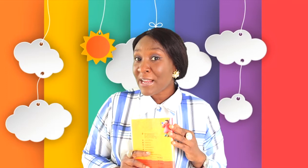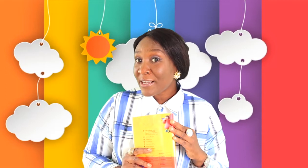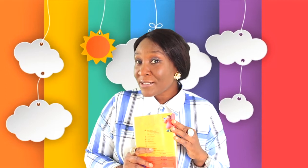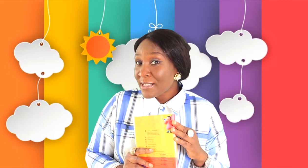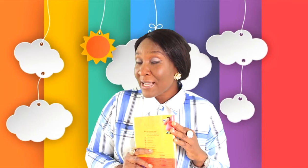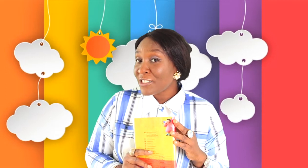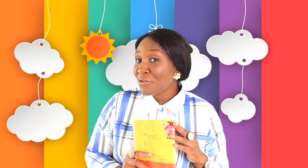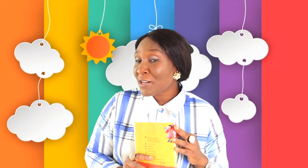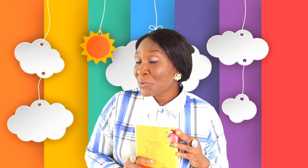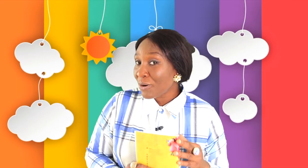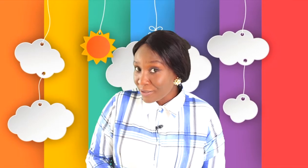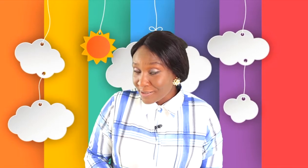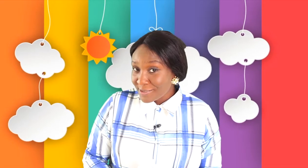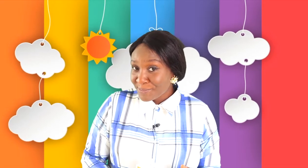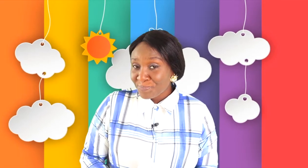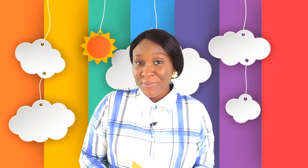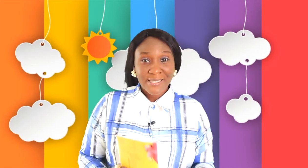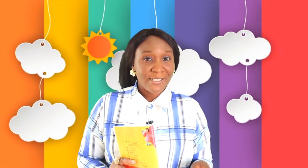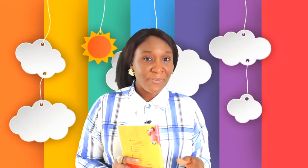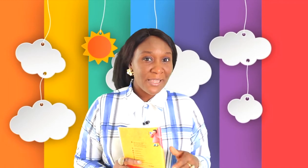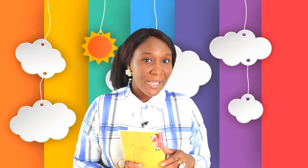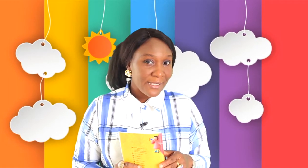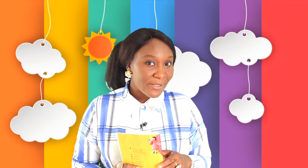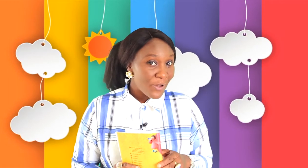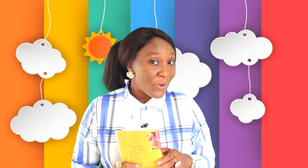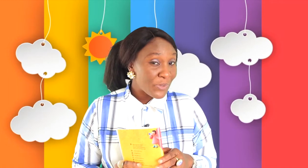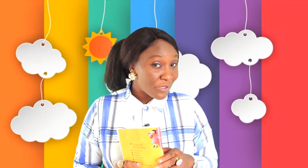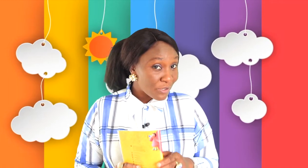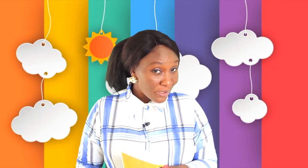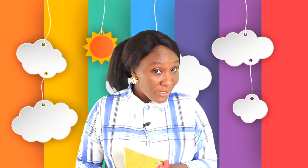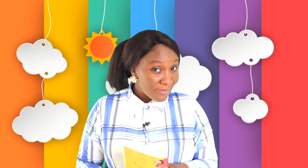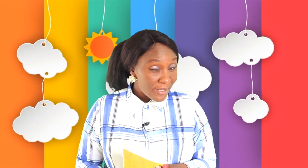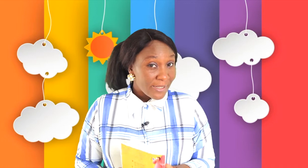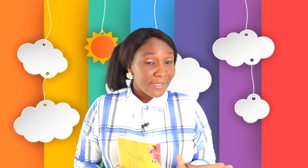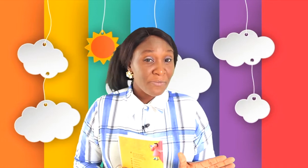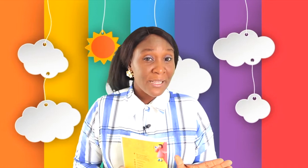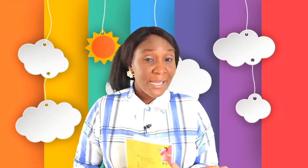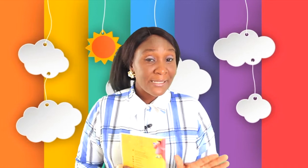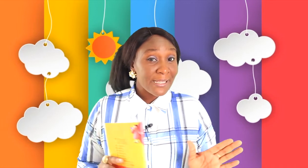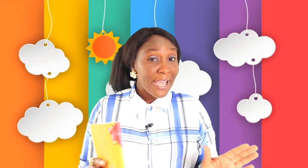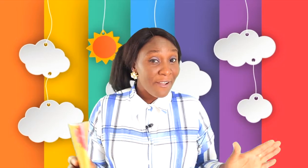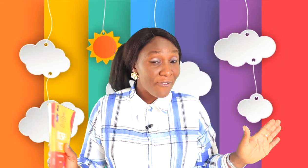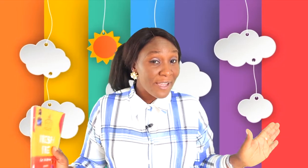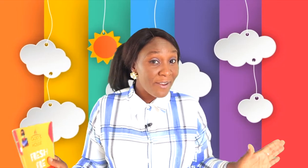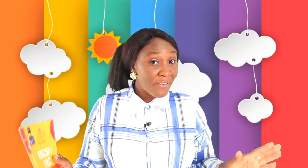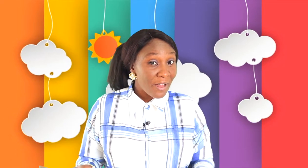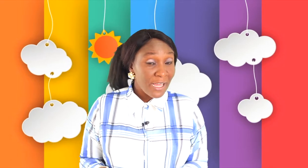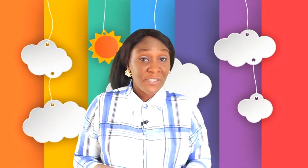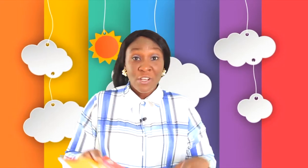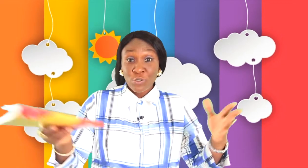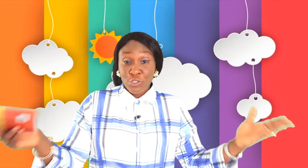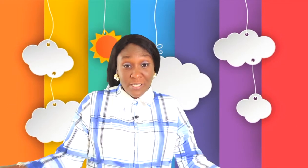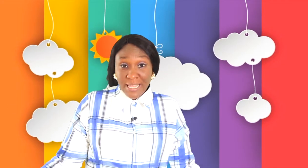how we react and interact with others. There has to be light when we study. There has to be light in every area